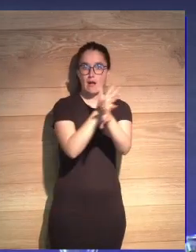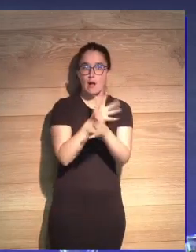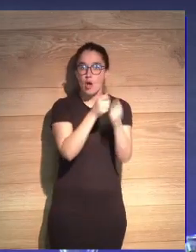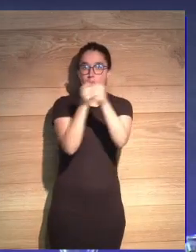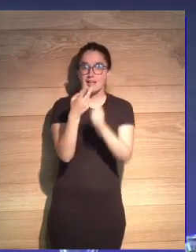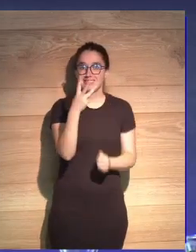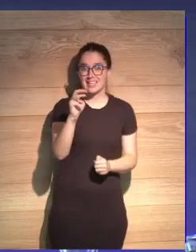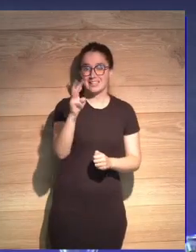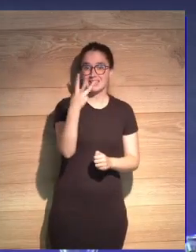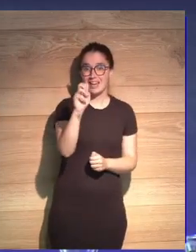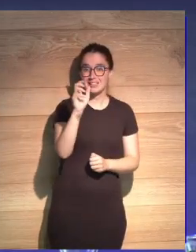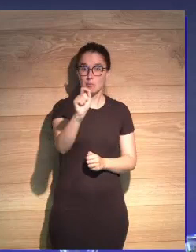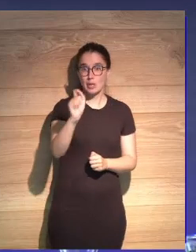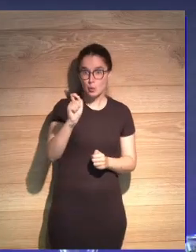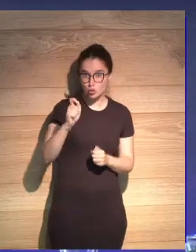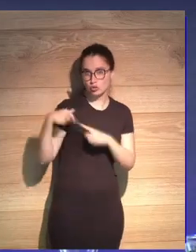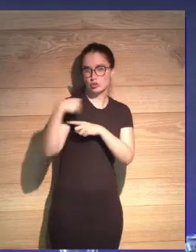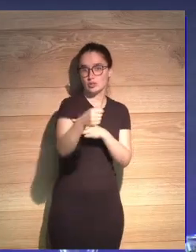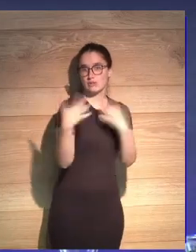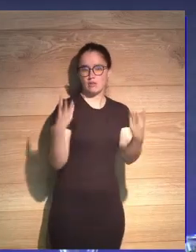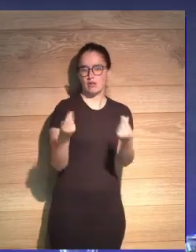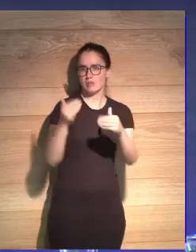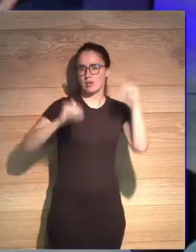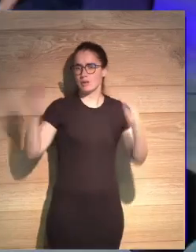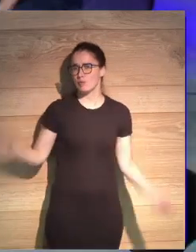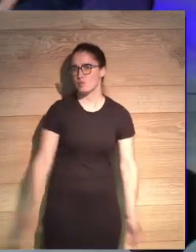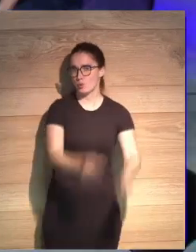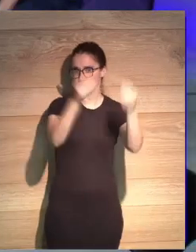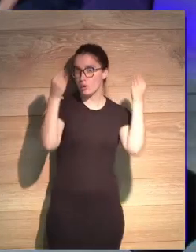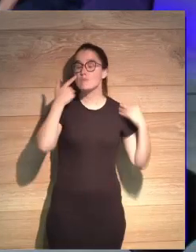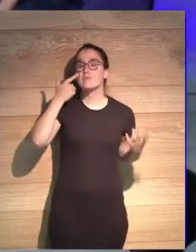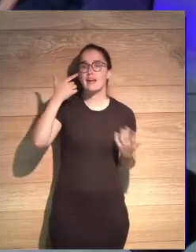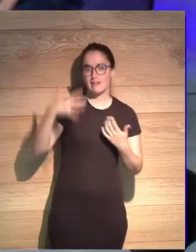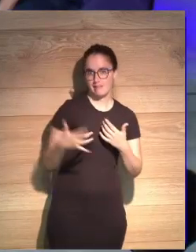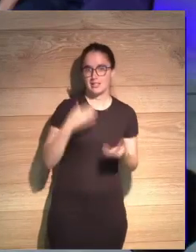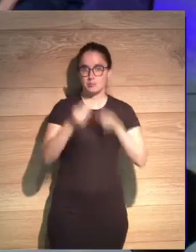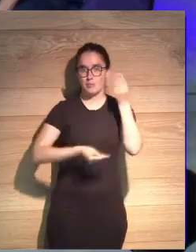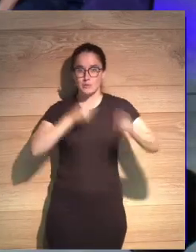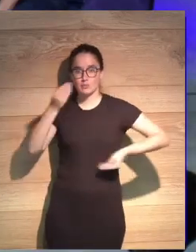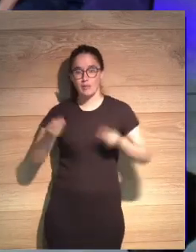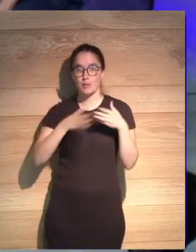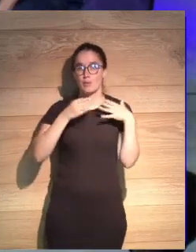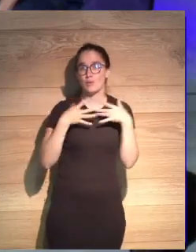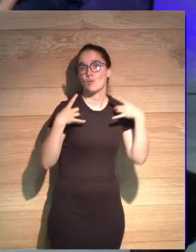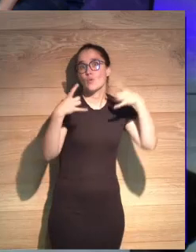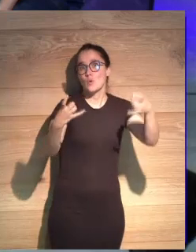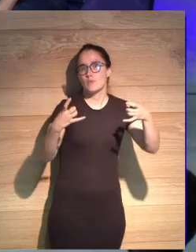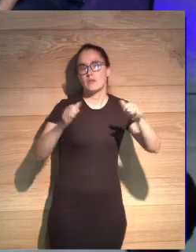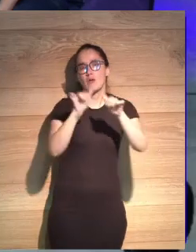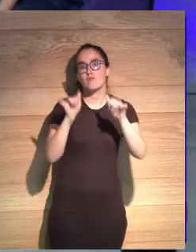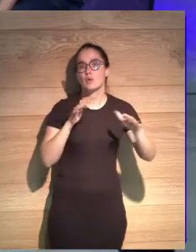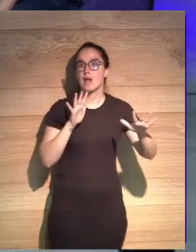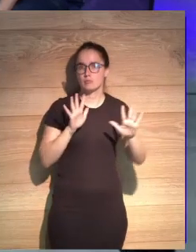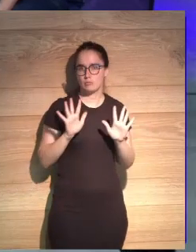balance by playing on a video game 30 minutes a day during 3 days. So imagine what we could do if we